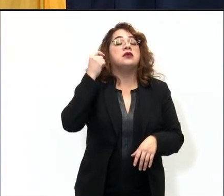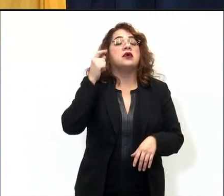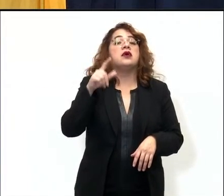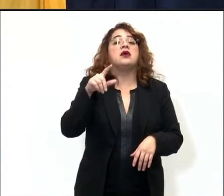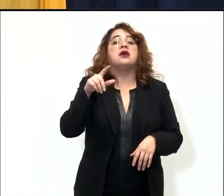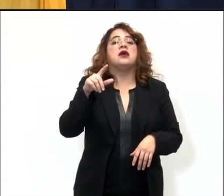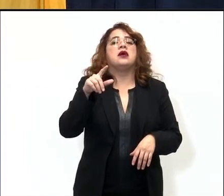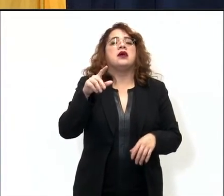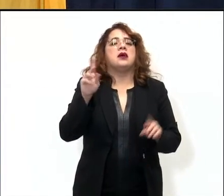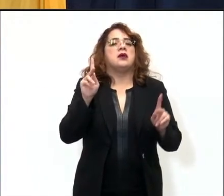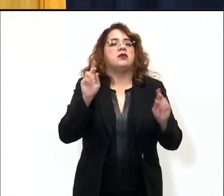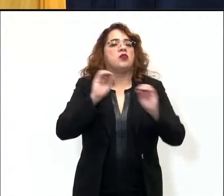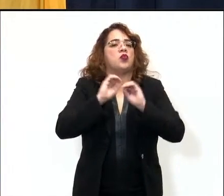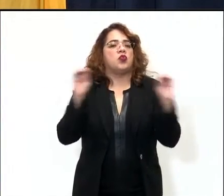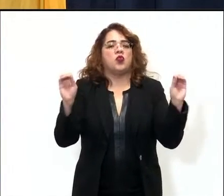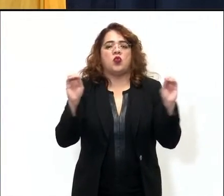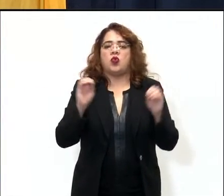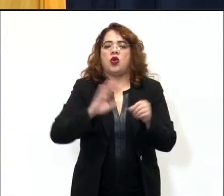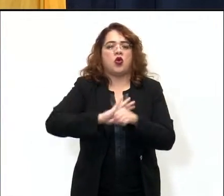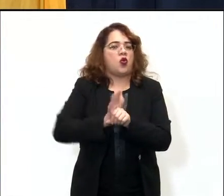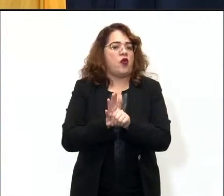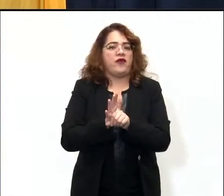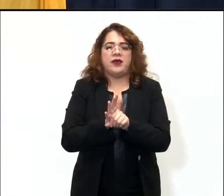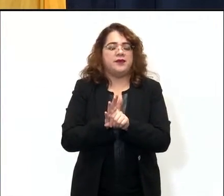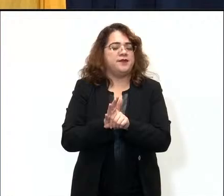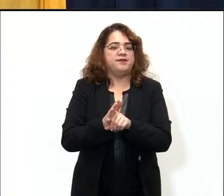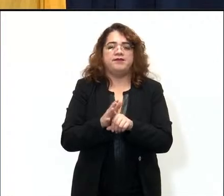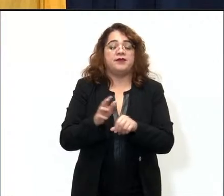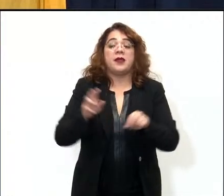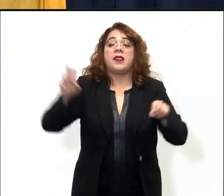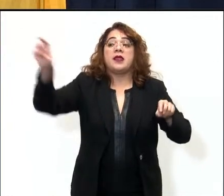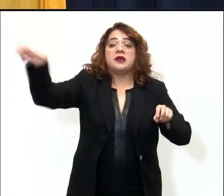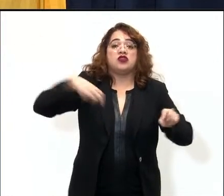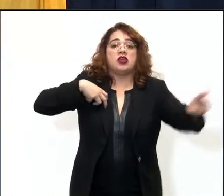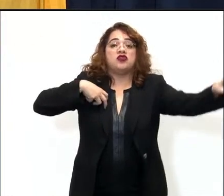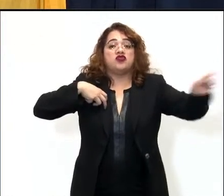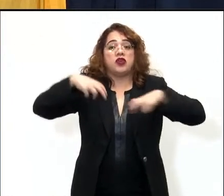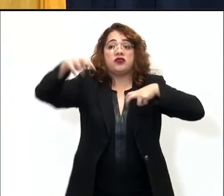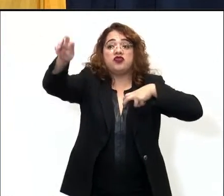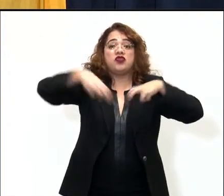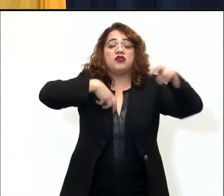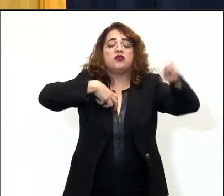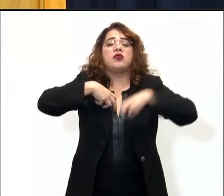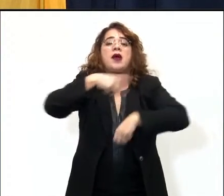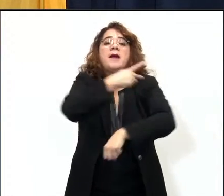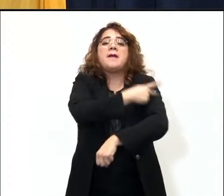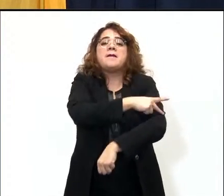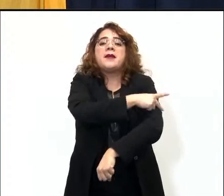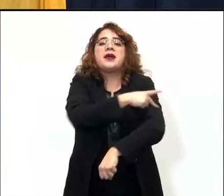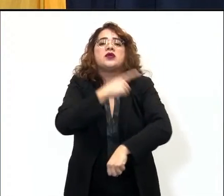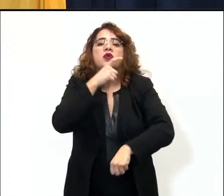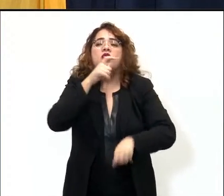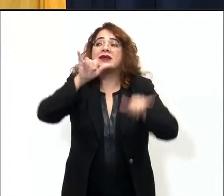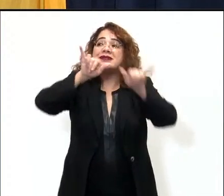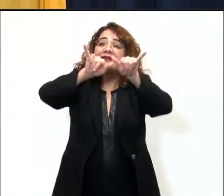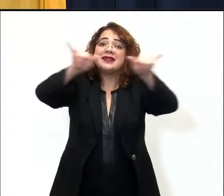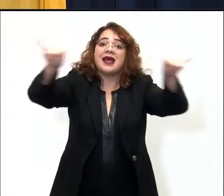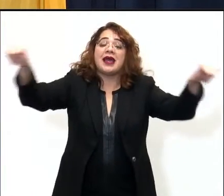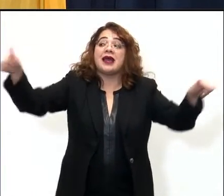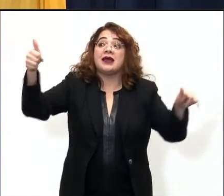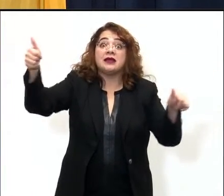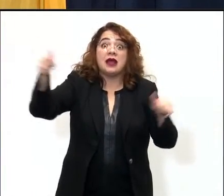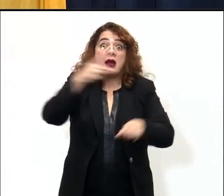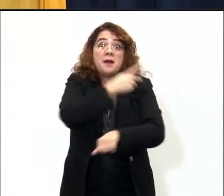51-bed hospital that is receiving patients transfers from other hospitals to create room at other local hospitals. And